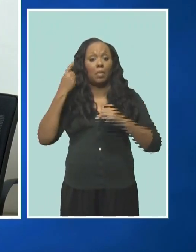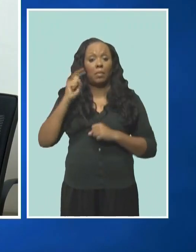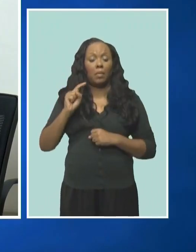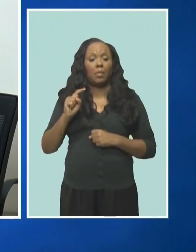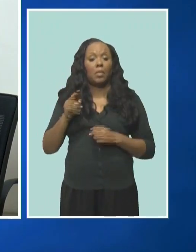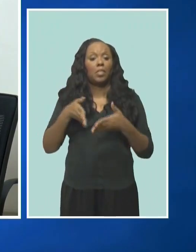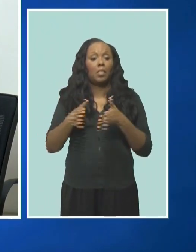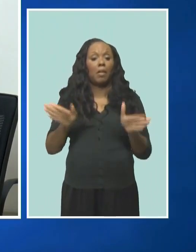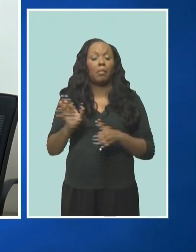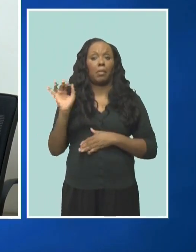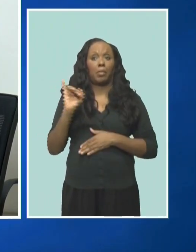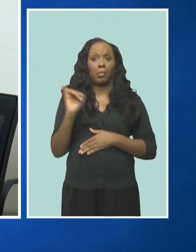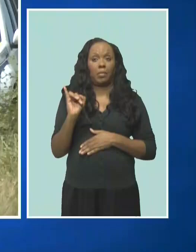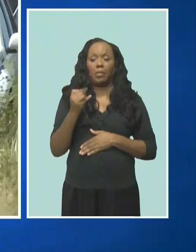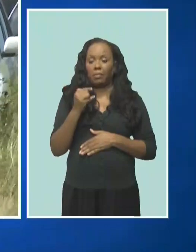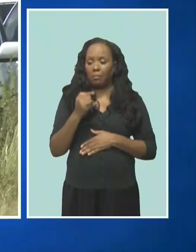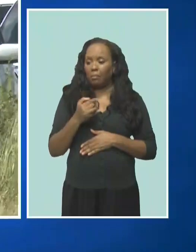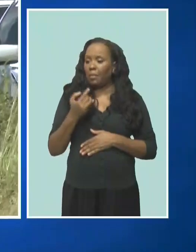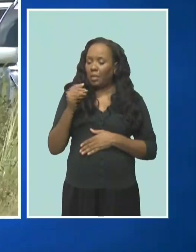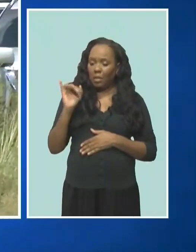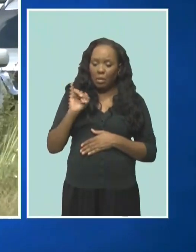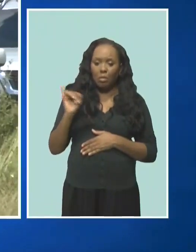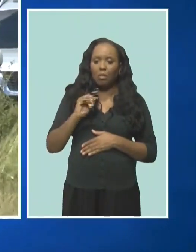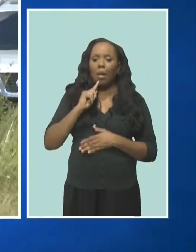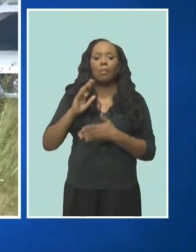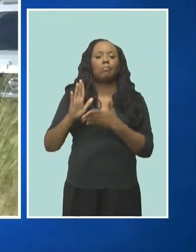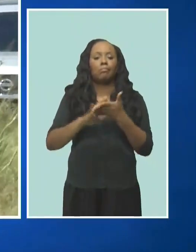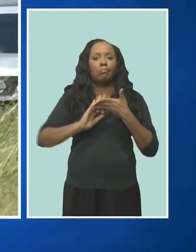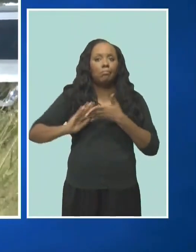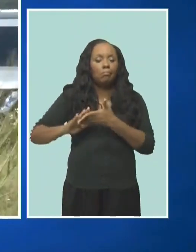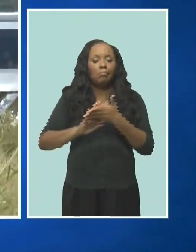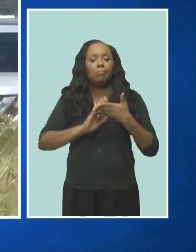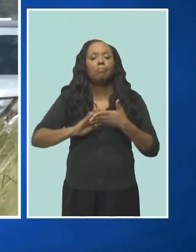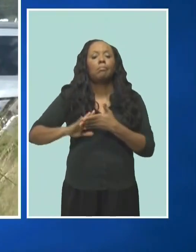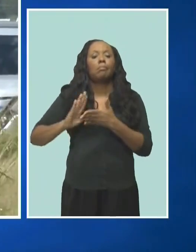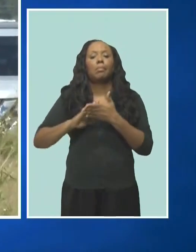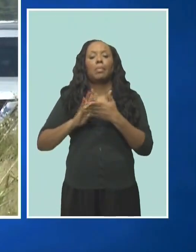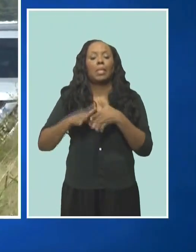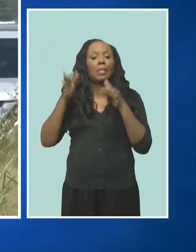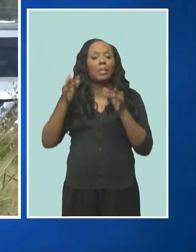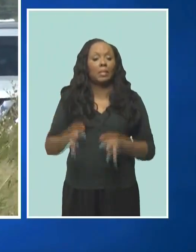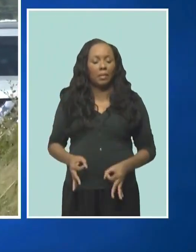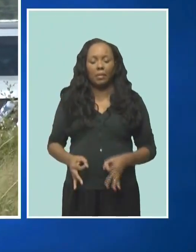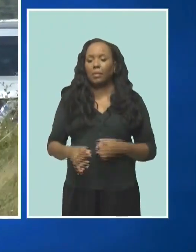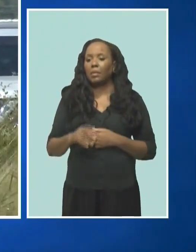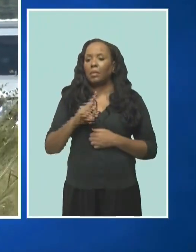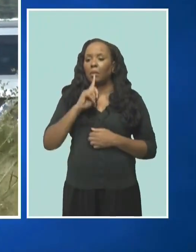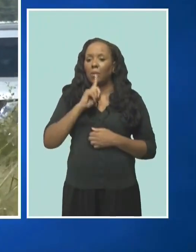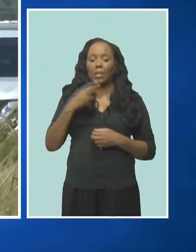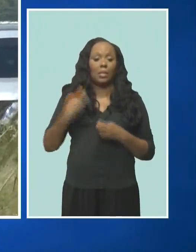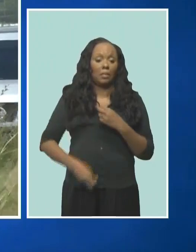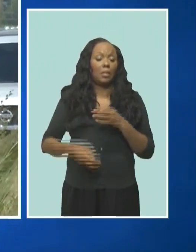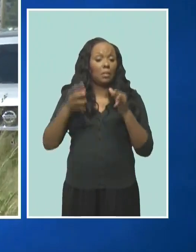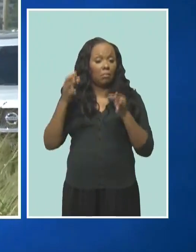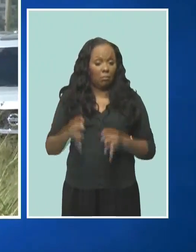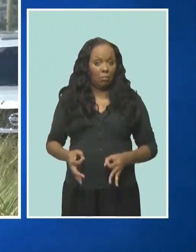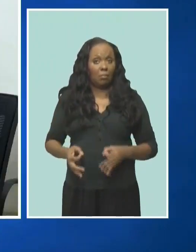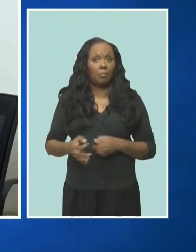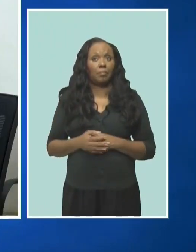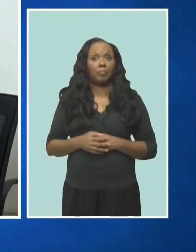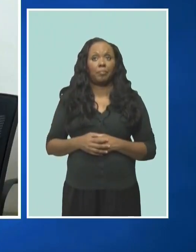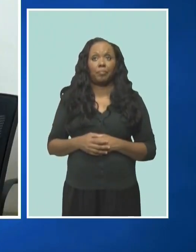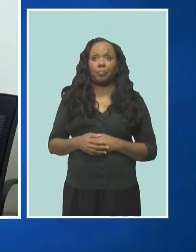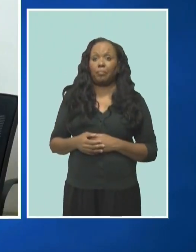Graham, says the insurance sector applauds the Commissioner of Police for making such a difficult decision.